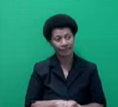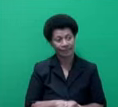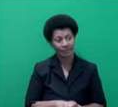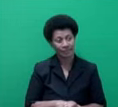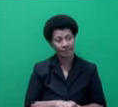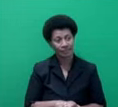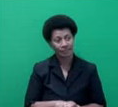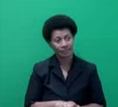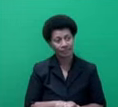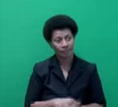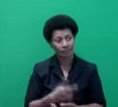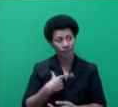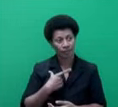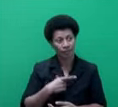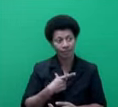Order.